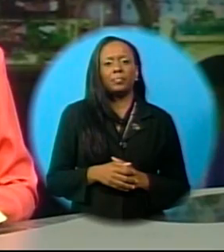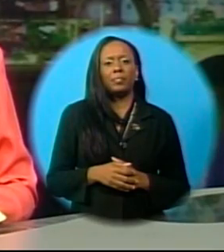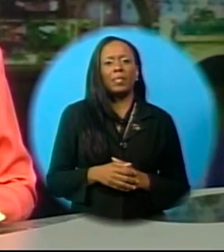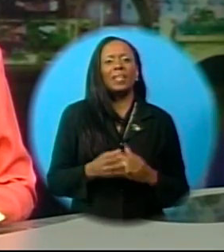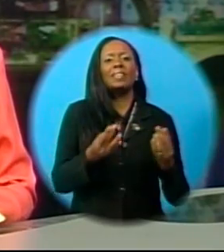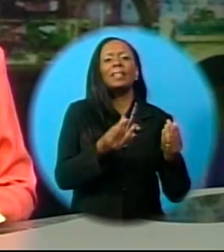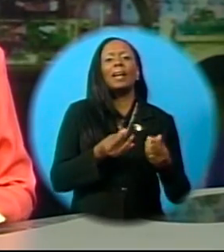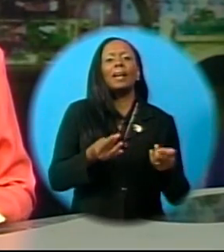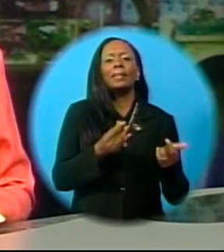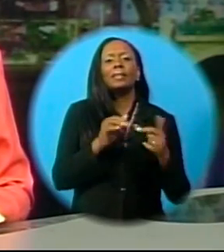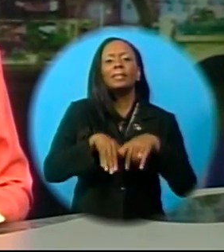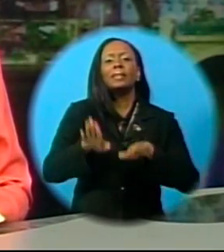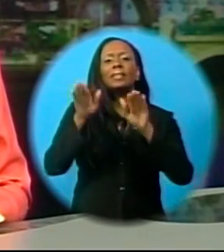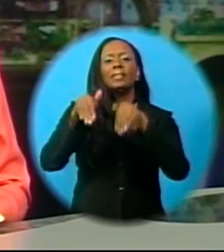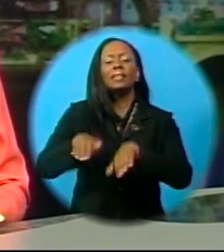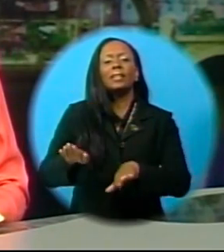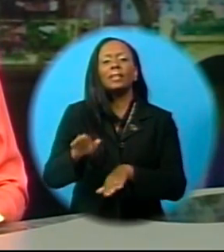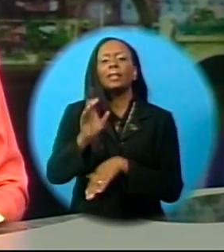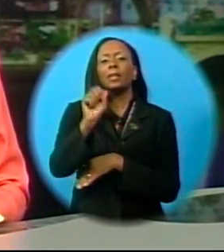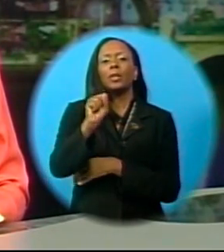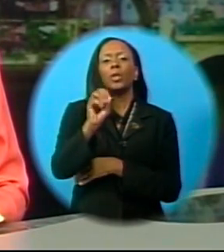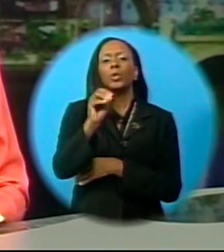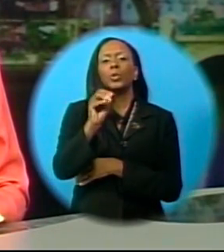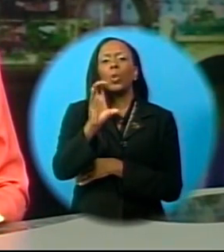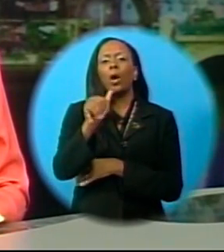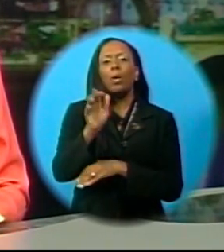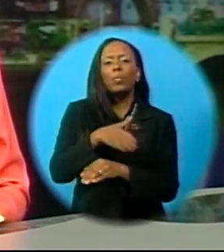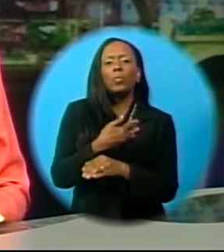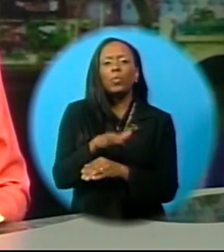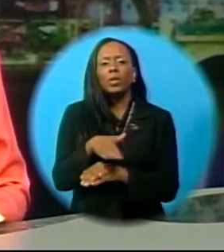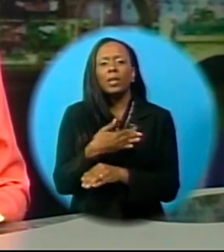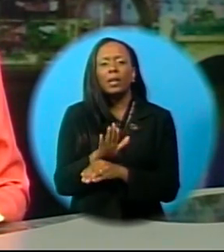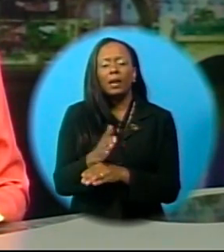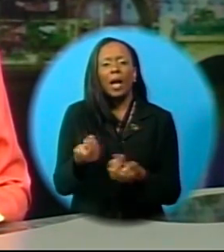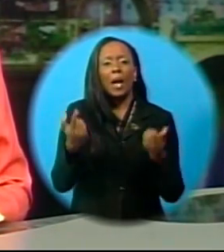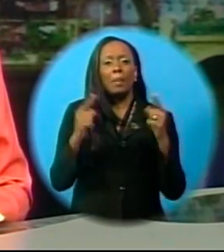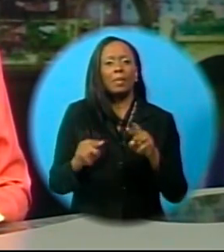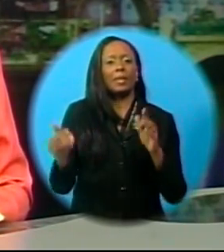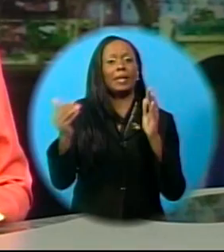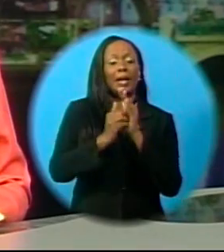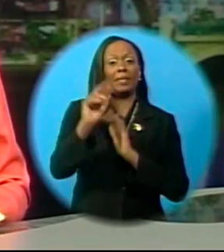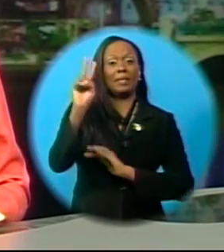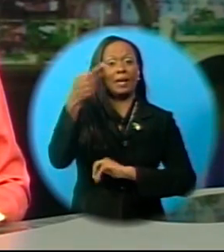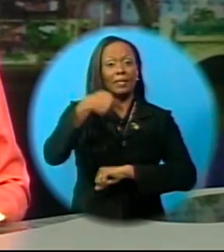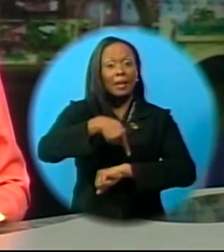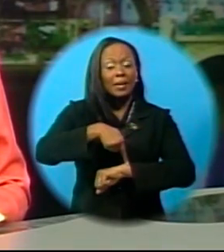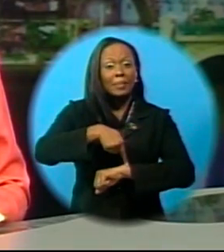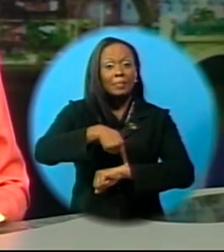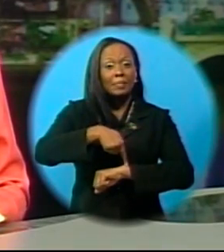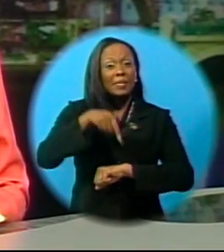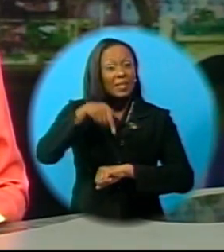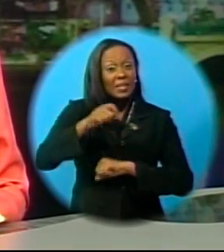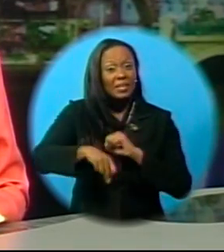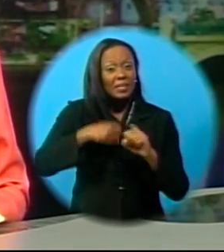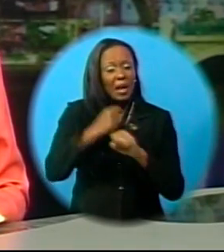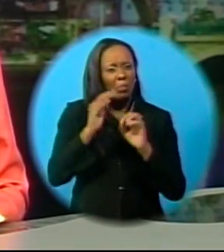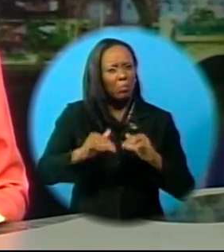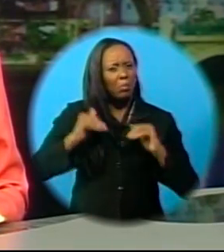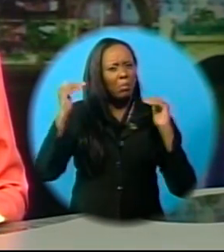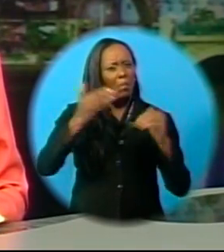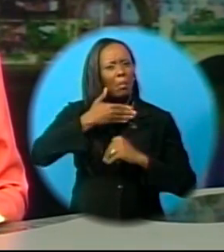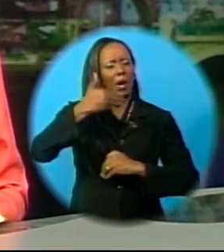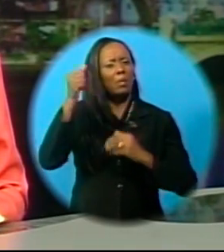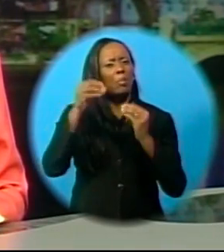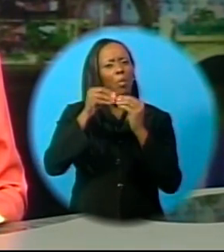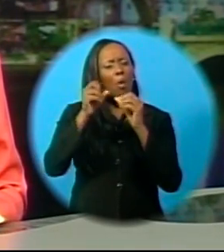The Sand, Sea and Soca event is back again for its second season. This year, organizers have raised the bar, giving